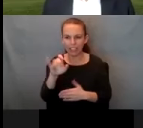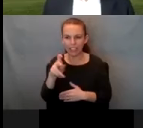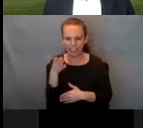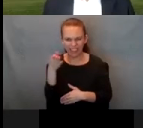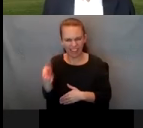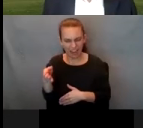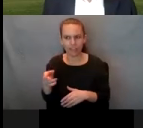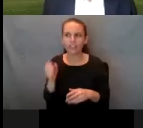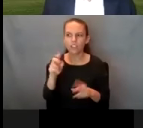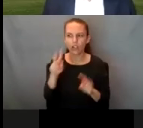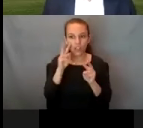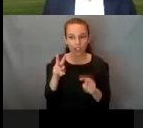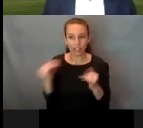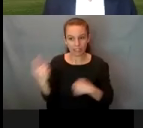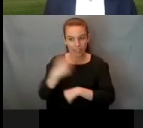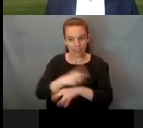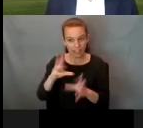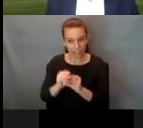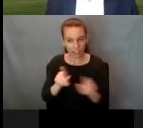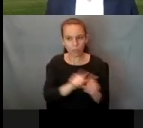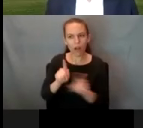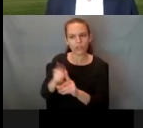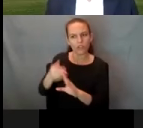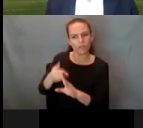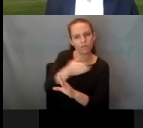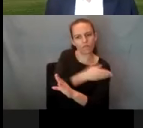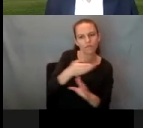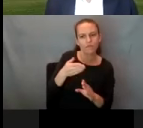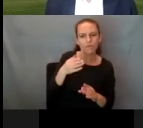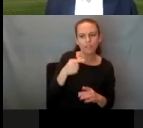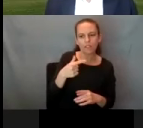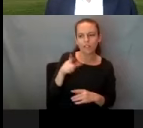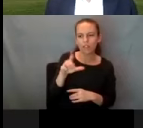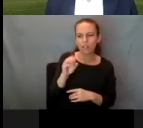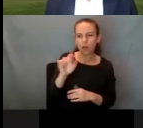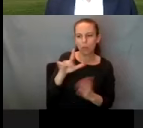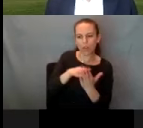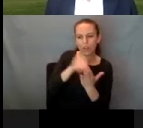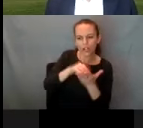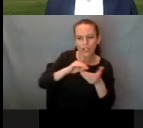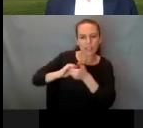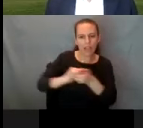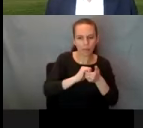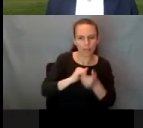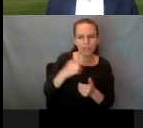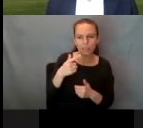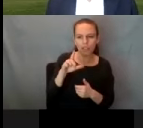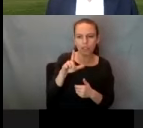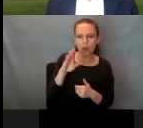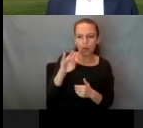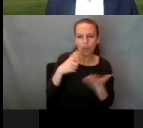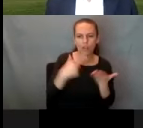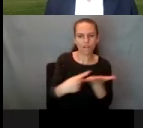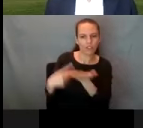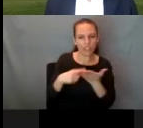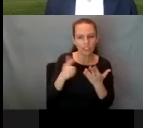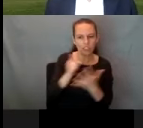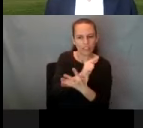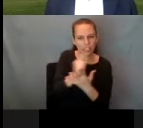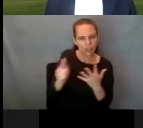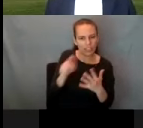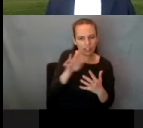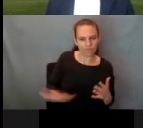look at videos from past global learning collaboratives and global conversation series around COVID-19. Please